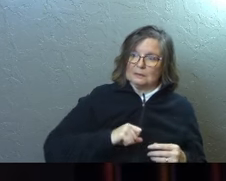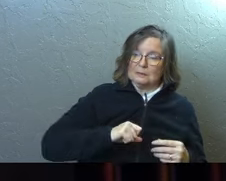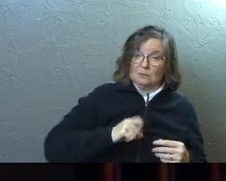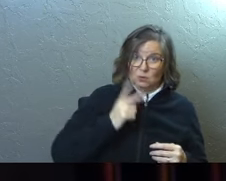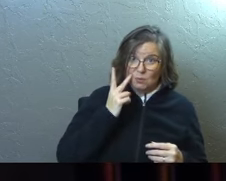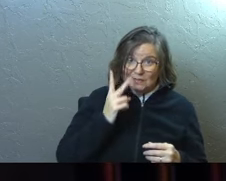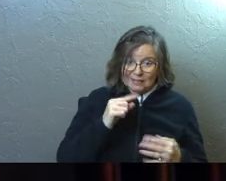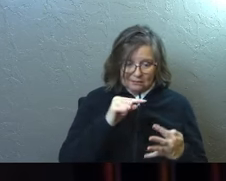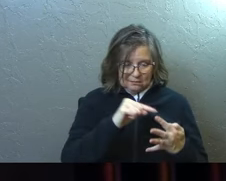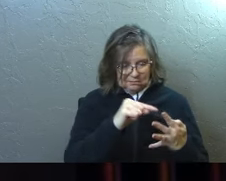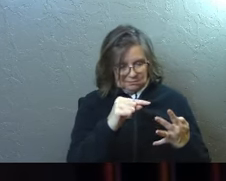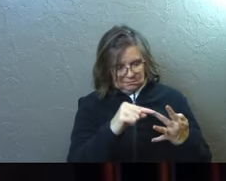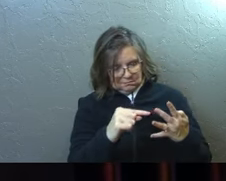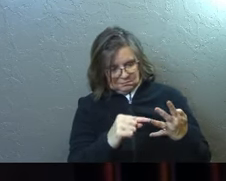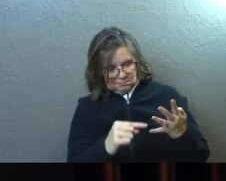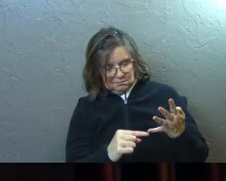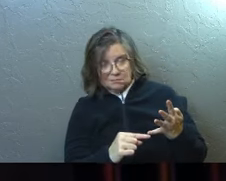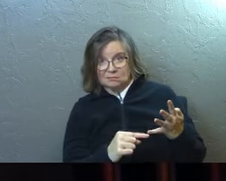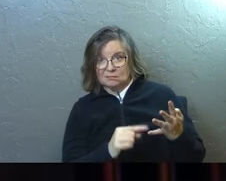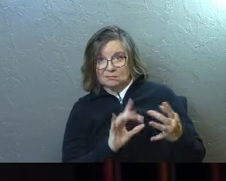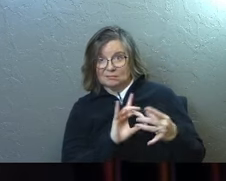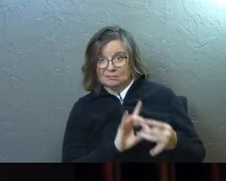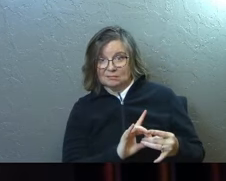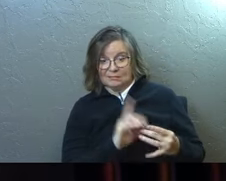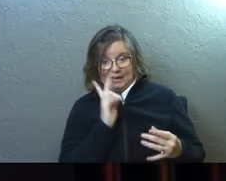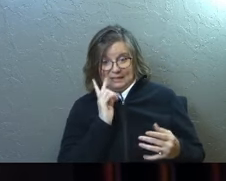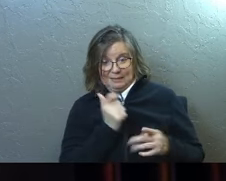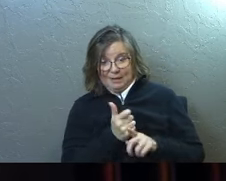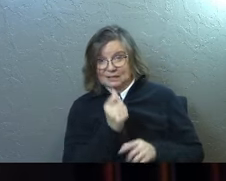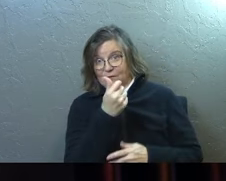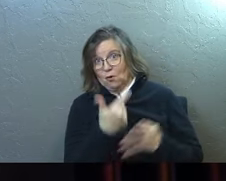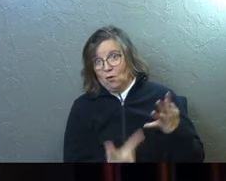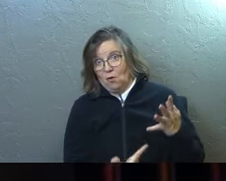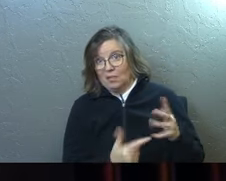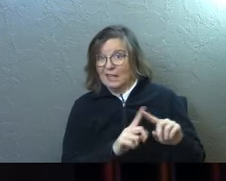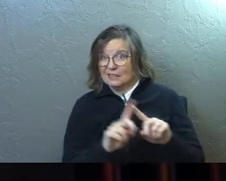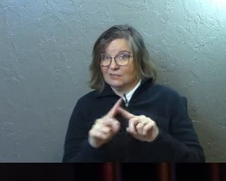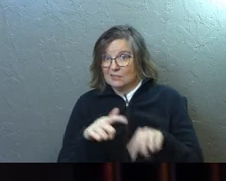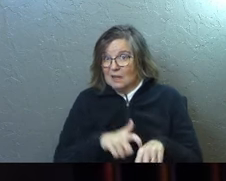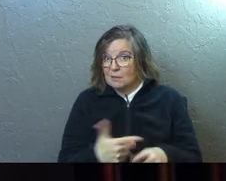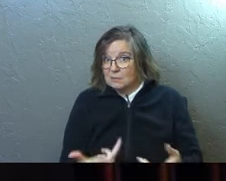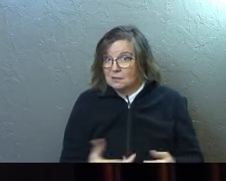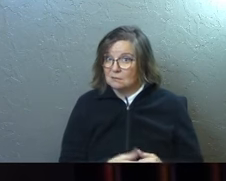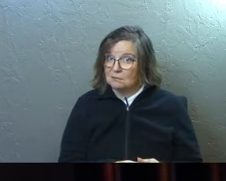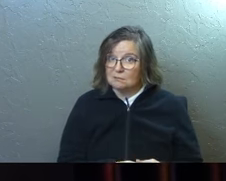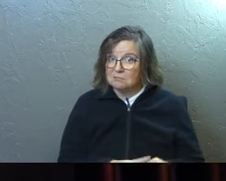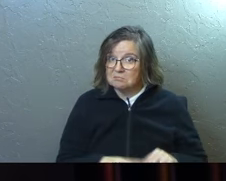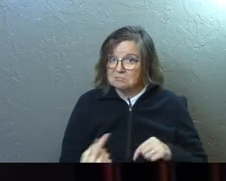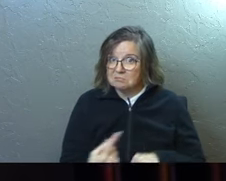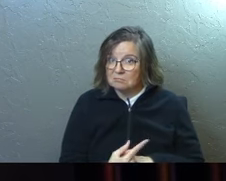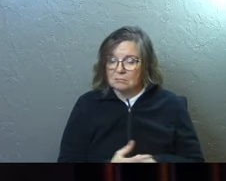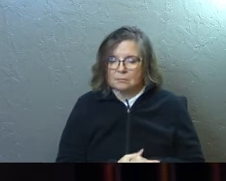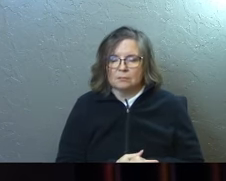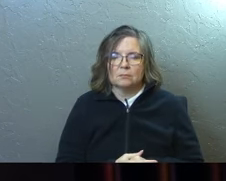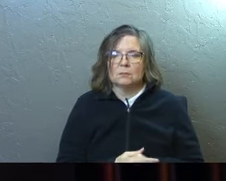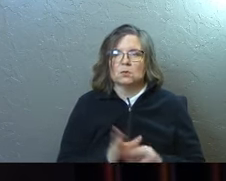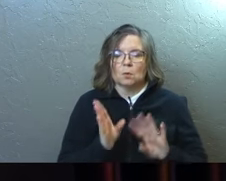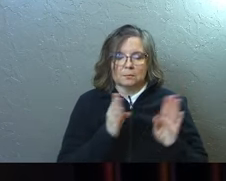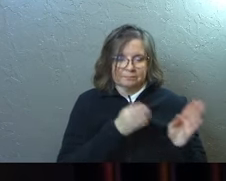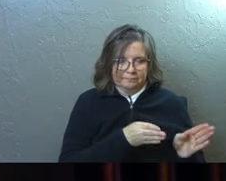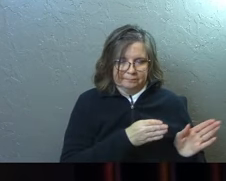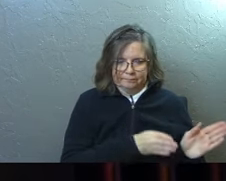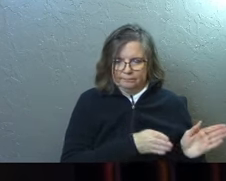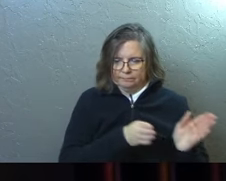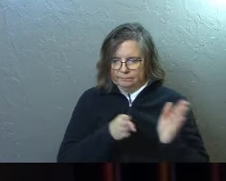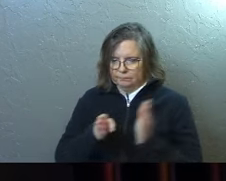in any of them? All of them? I see myself in all of them, different times. So what do we do instead? So